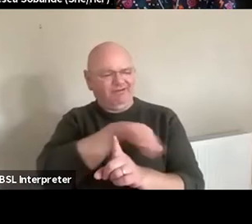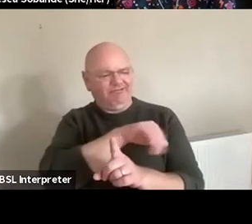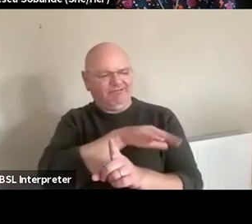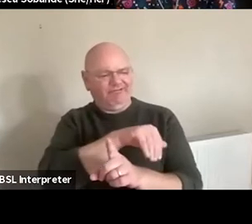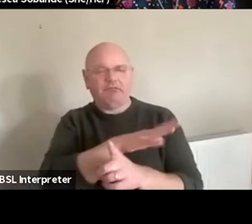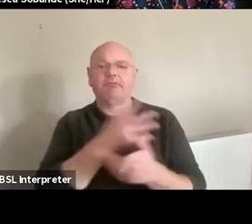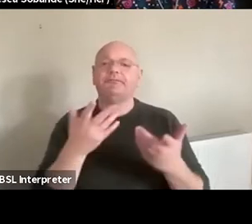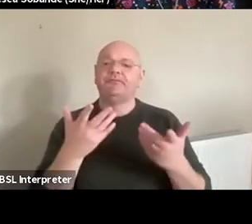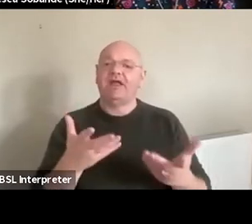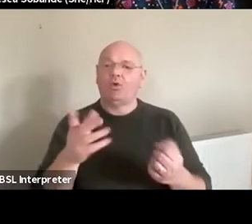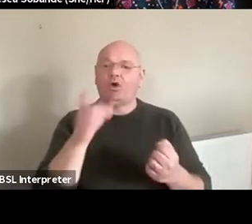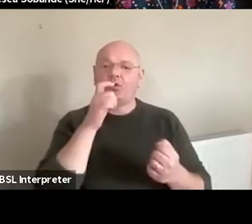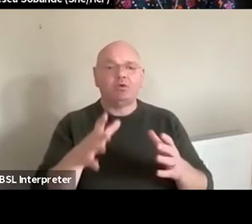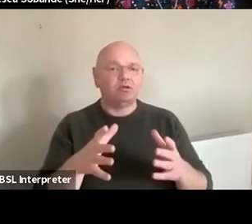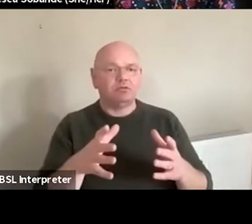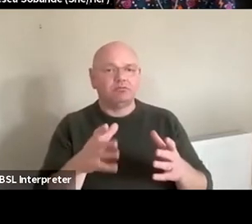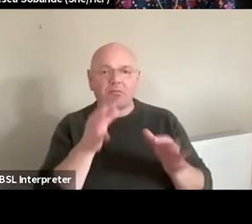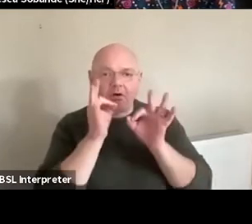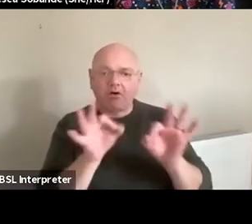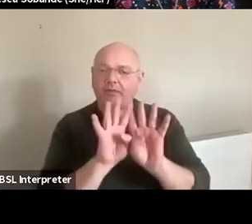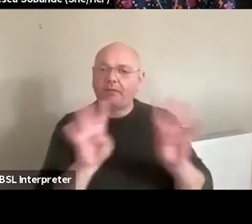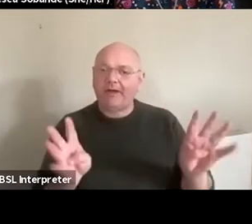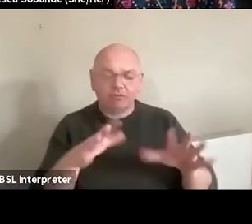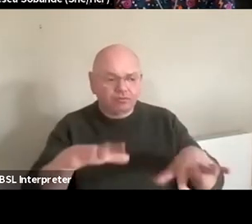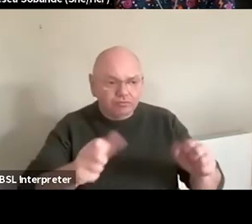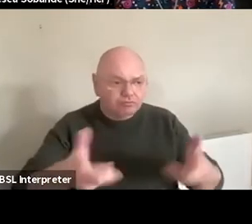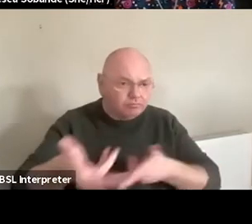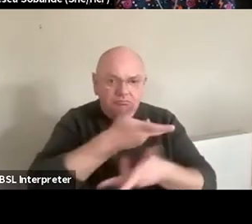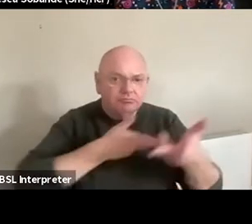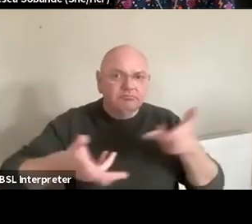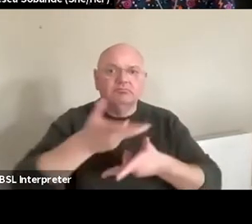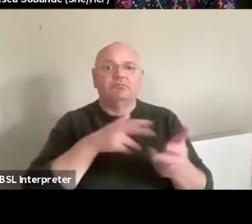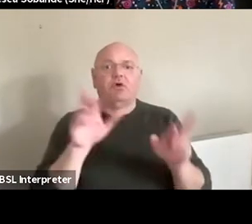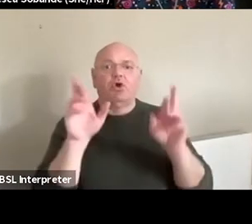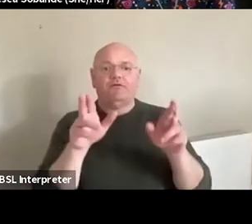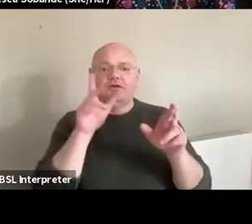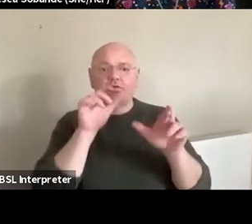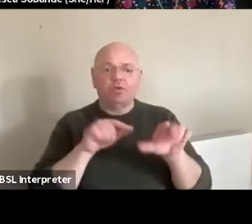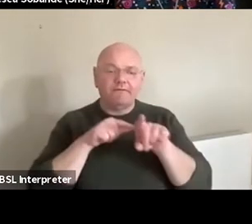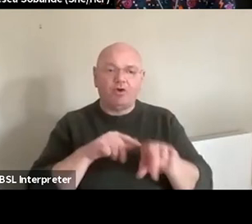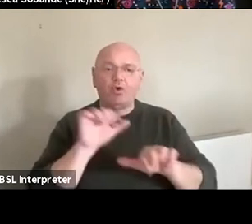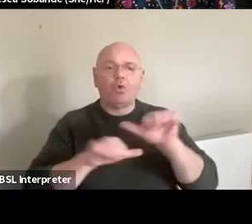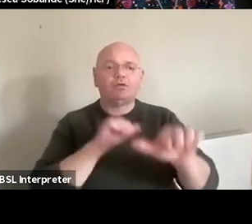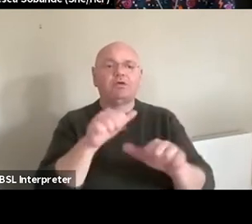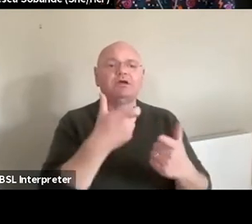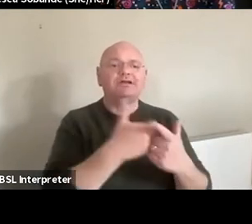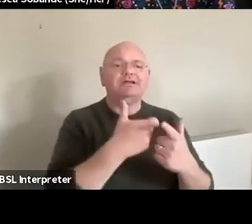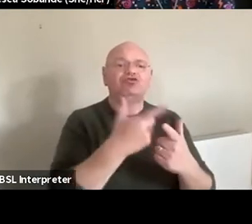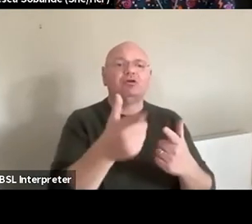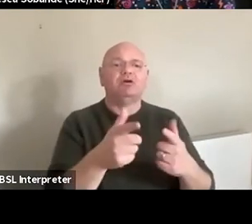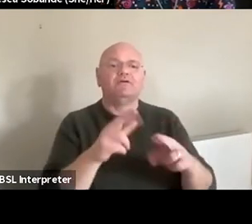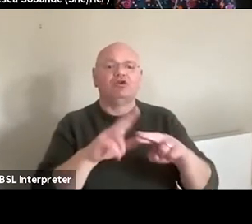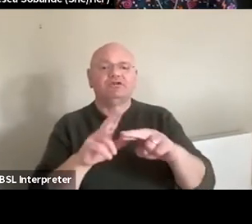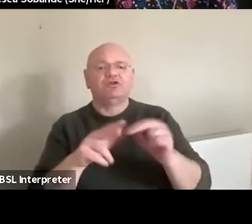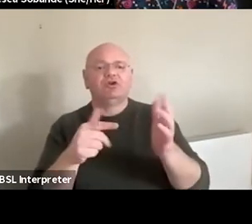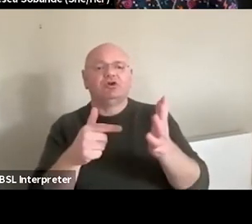our panelists, and we'll hopefully go in the same order. So Khadija, Tony, Francesca, and Keith. And I'm